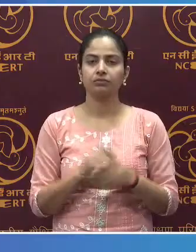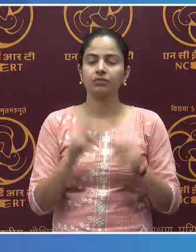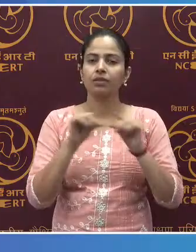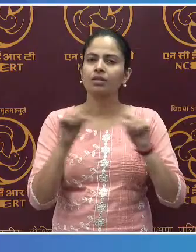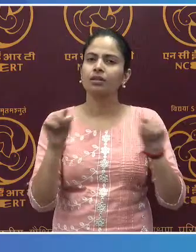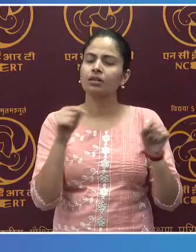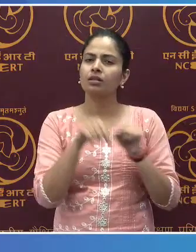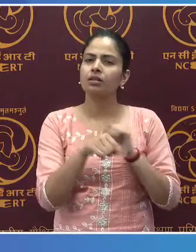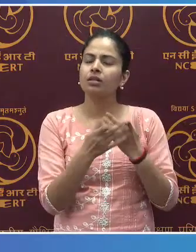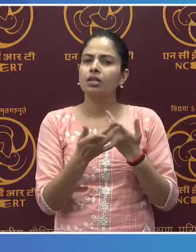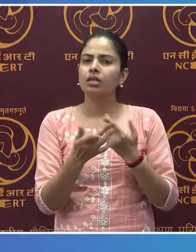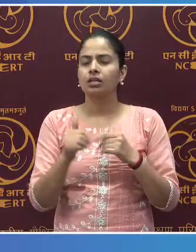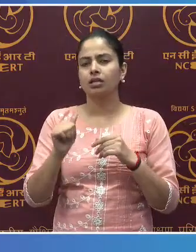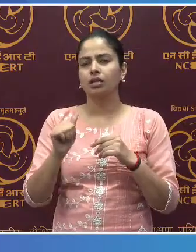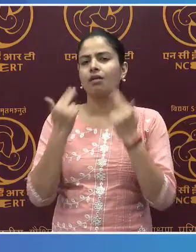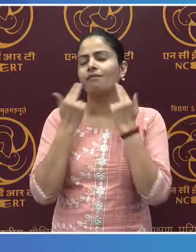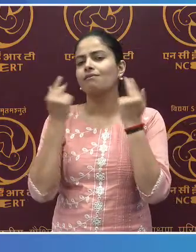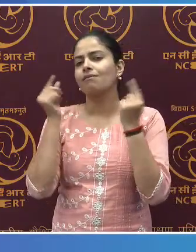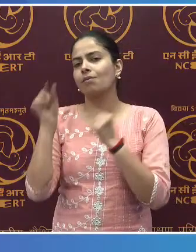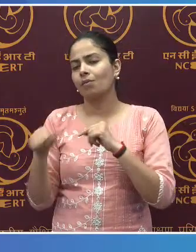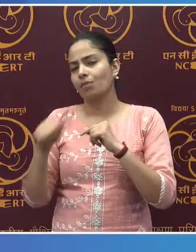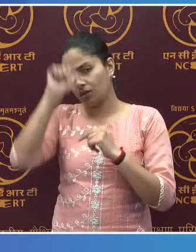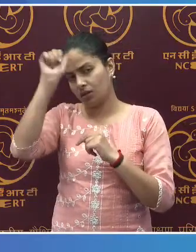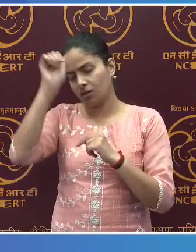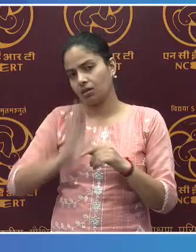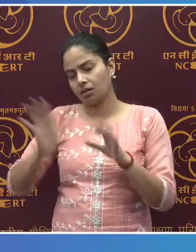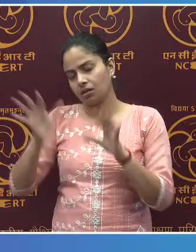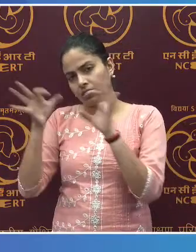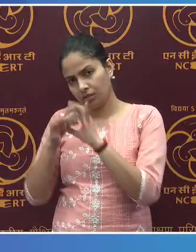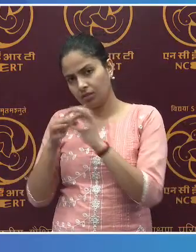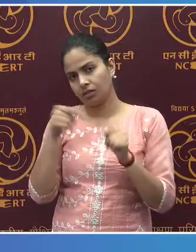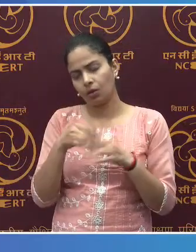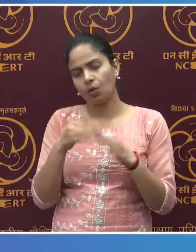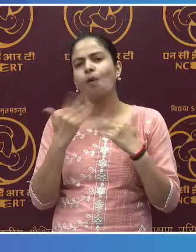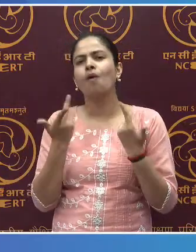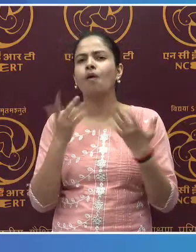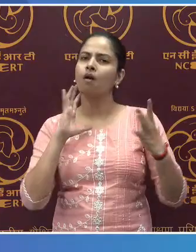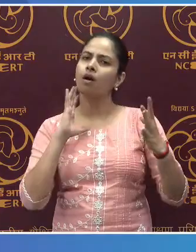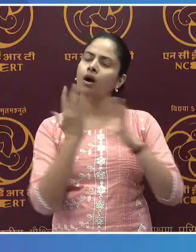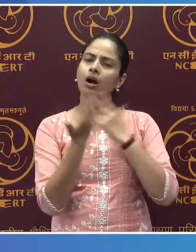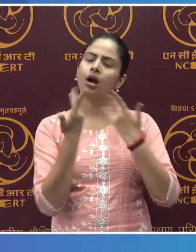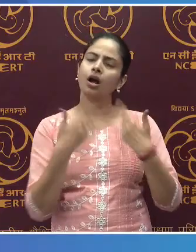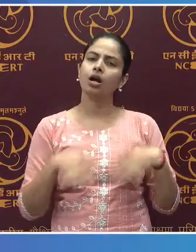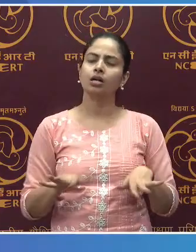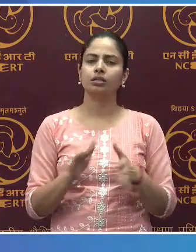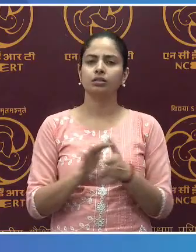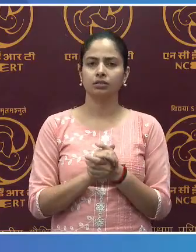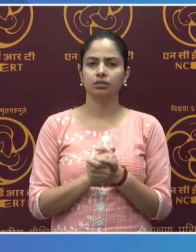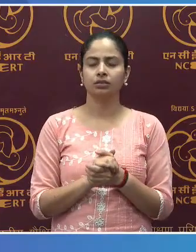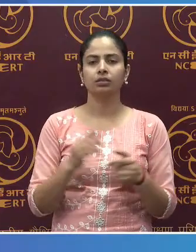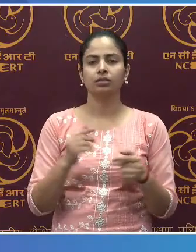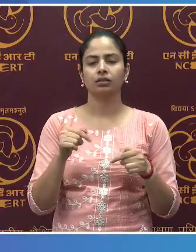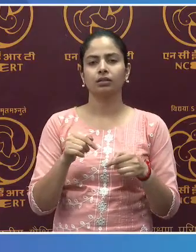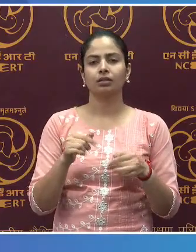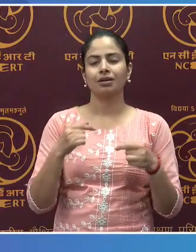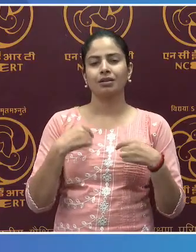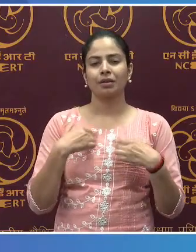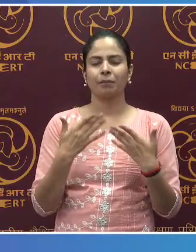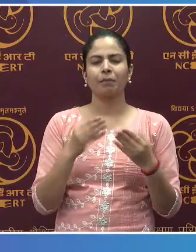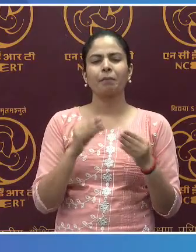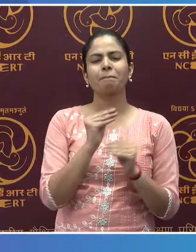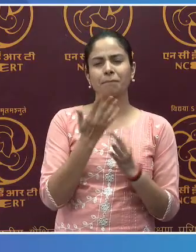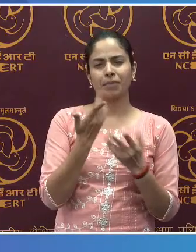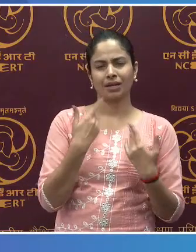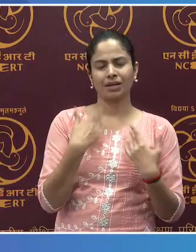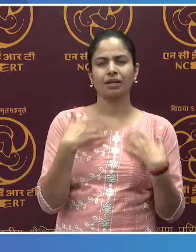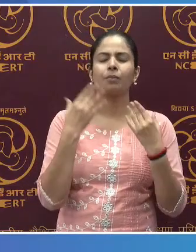by Indian personalities, or they have been taken from global context? Better to avoid whether they are from the Indian or from some